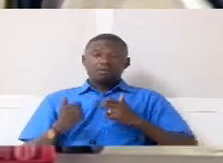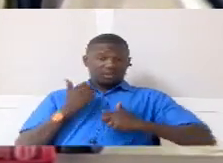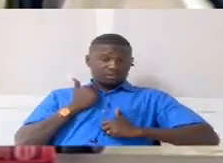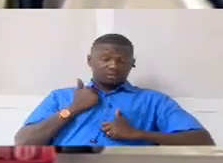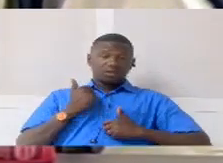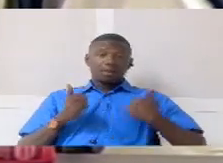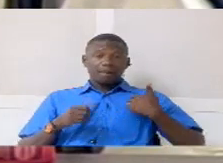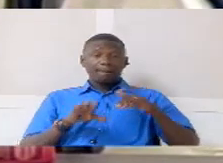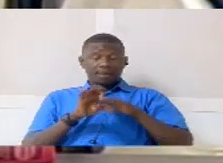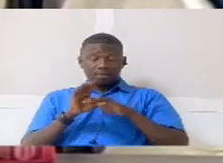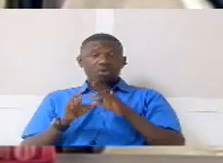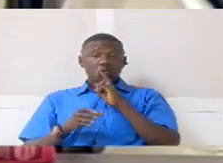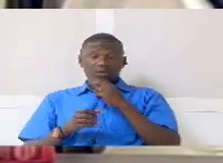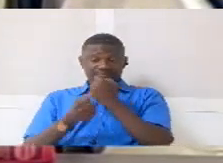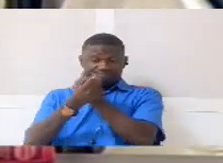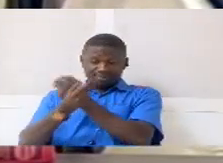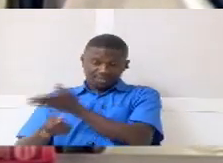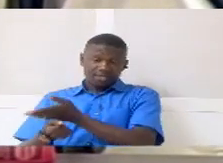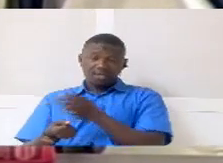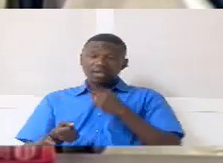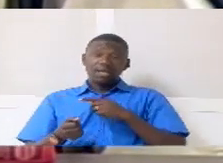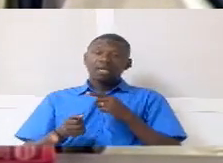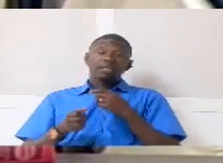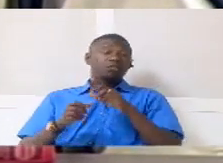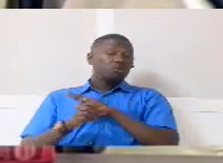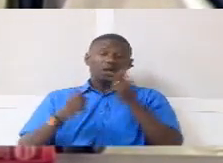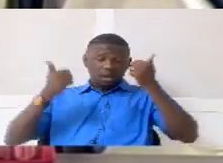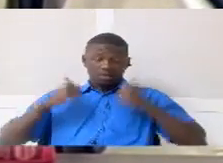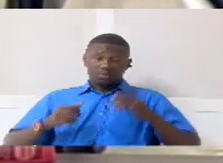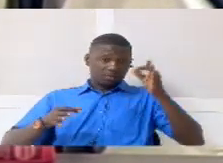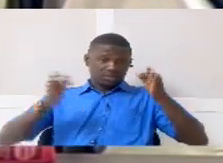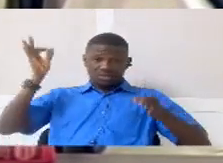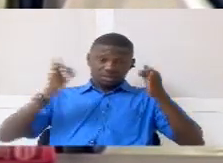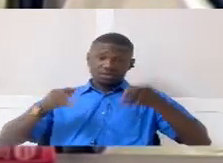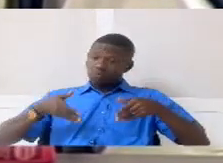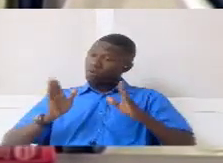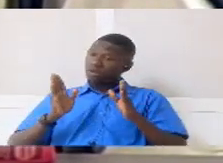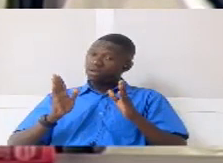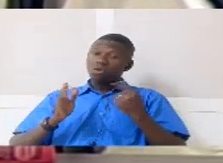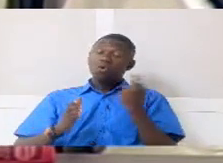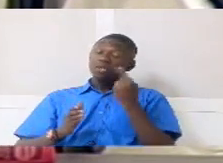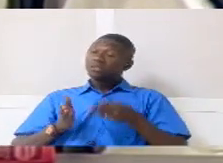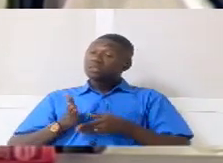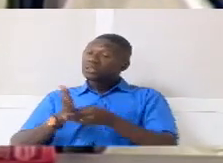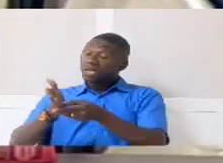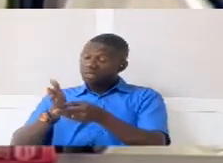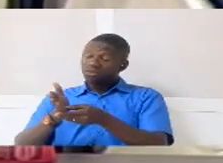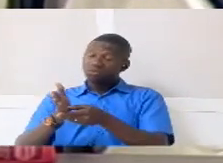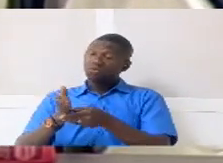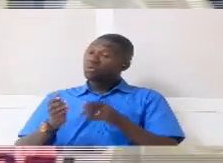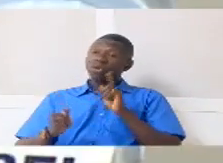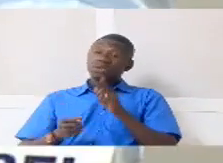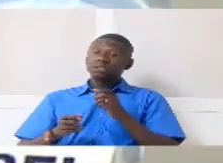detained and their detention did not come from the courts. They happened because the director general asked that they be detained.